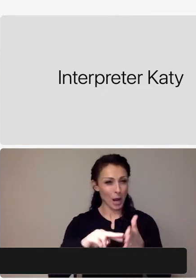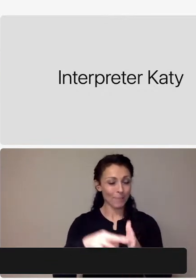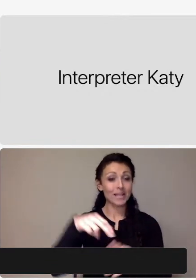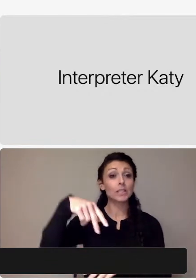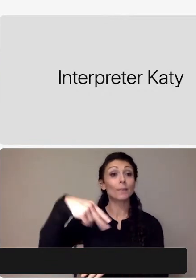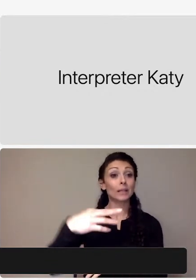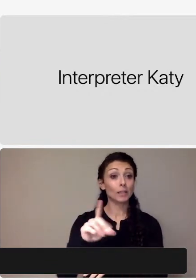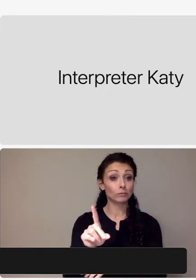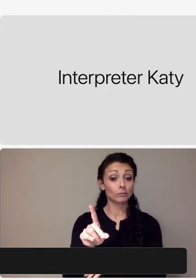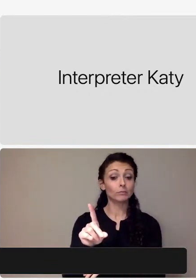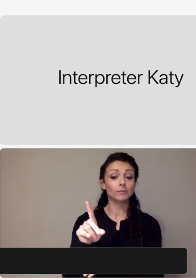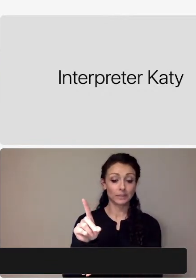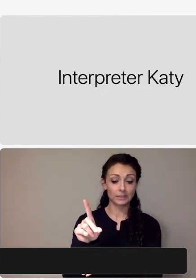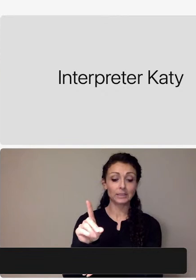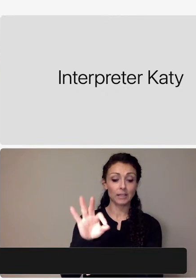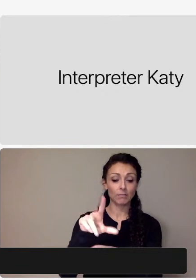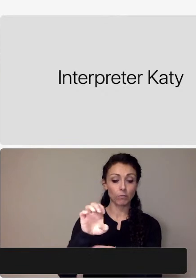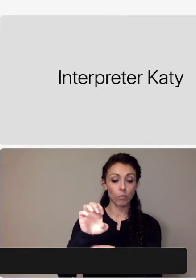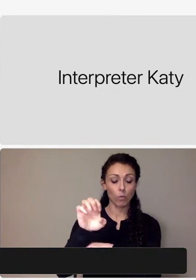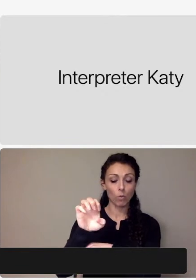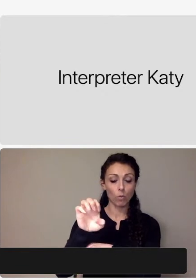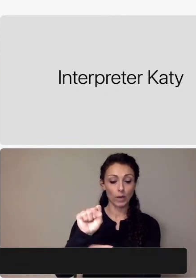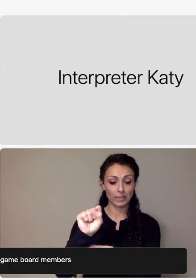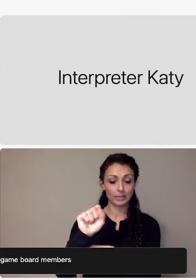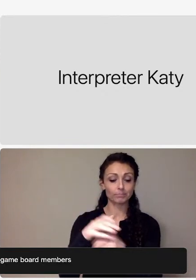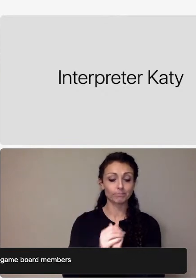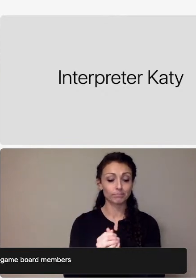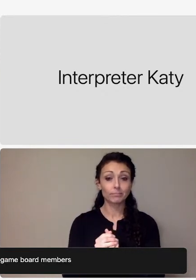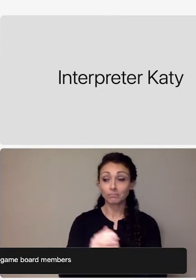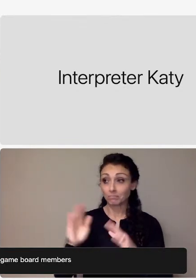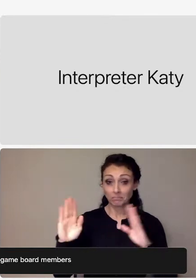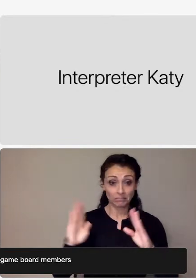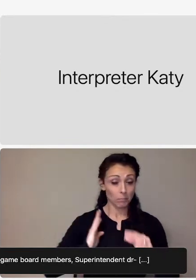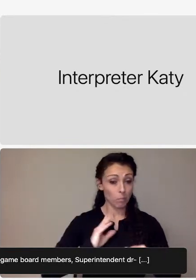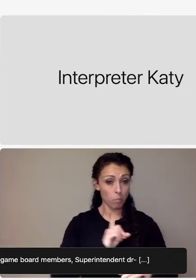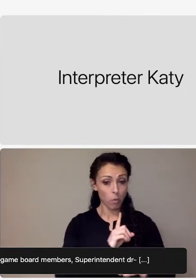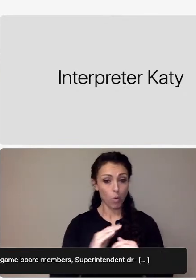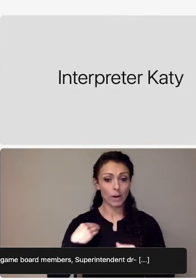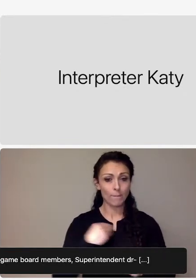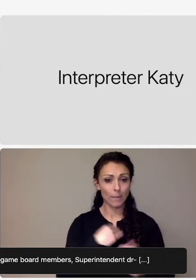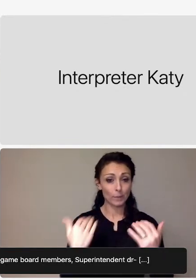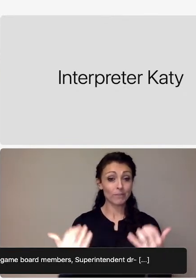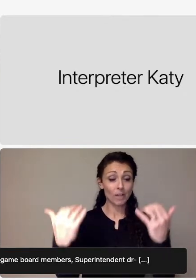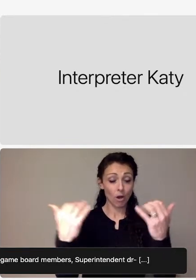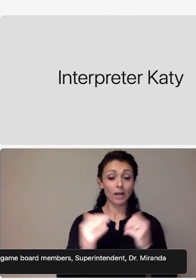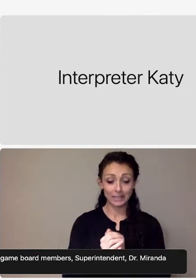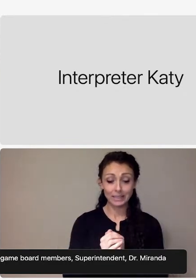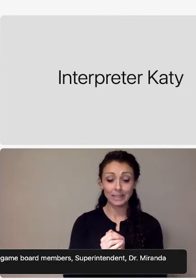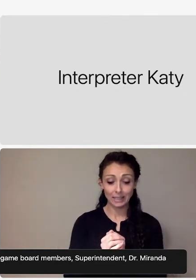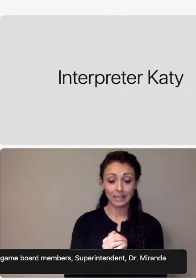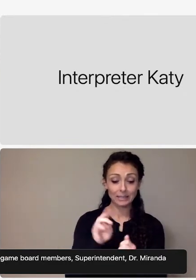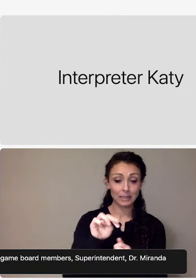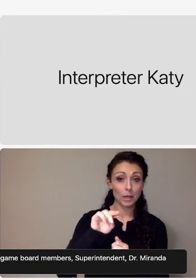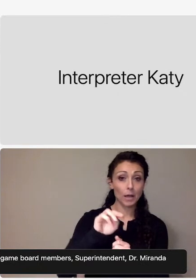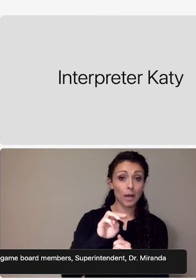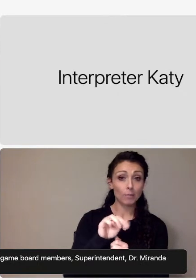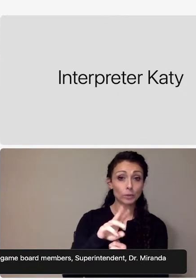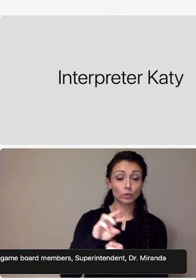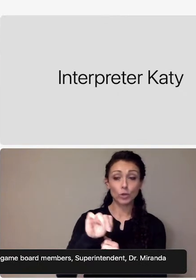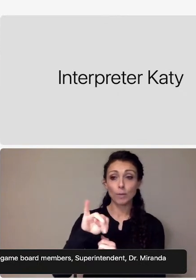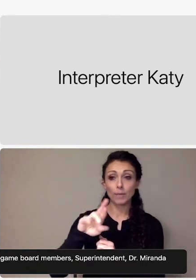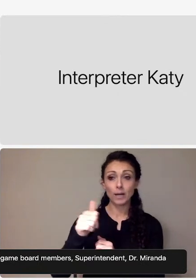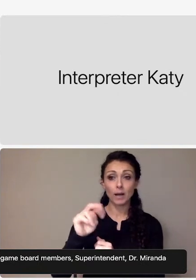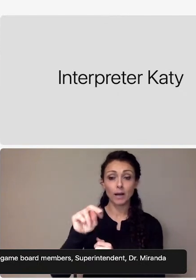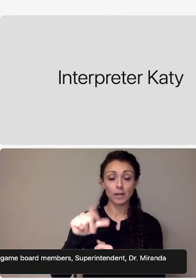evening board president aragine board members superintendent dr miranda and members of the audience uh anthony ortiz director of human